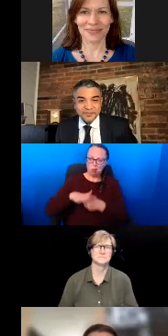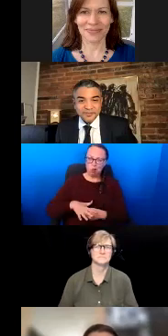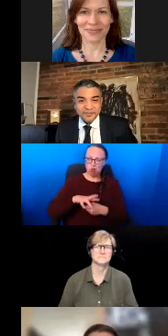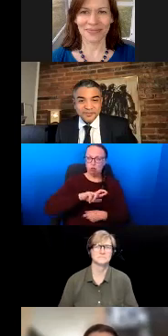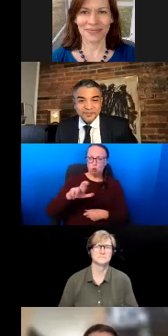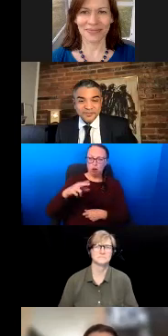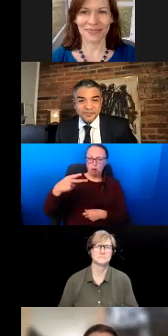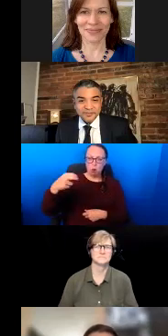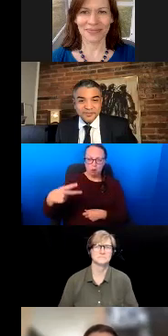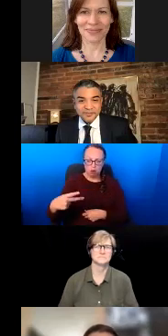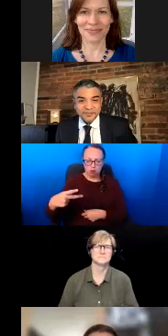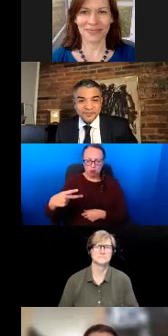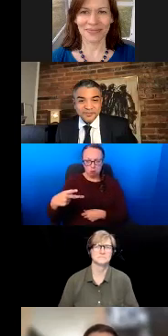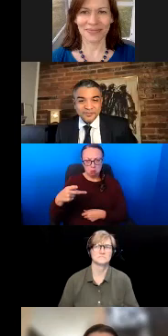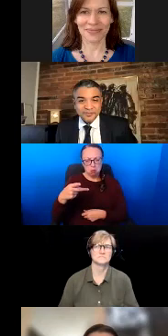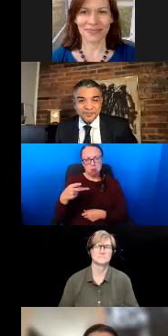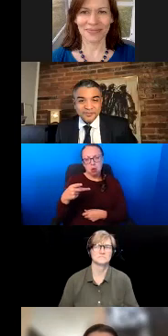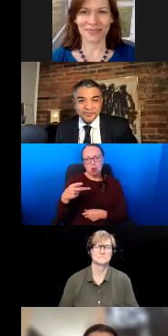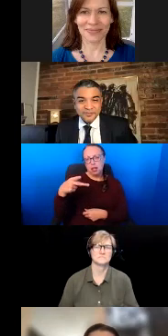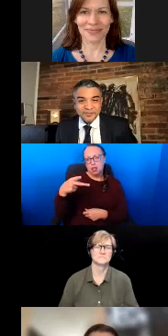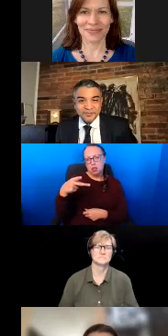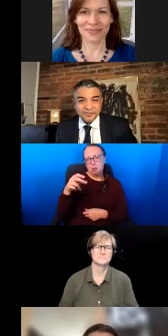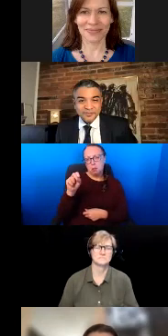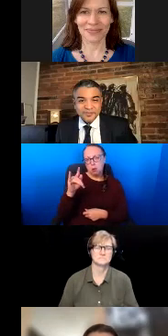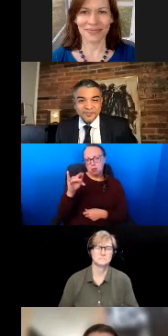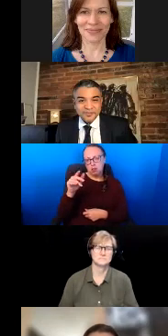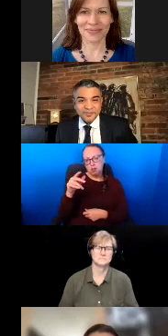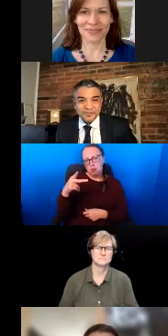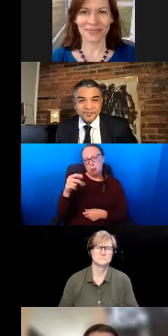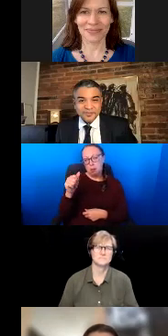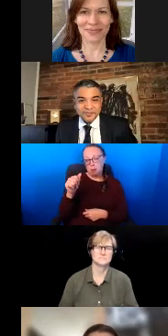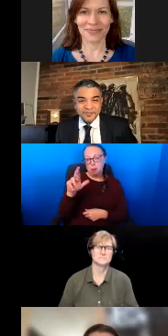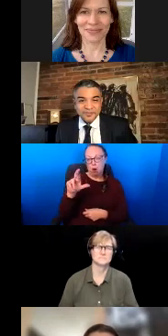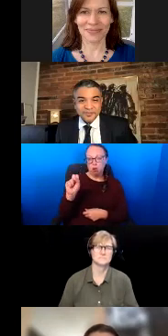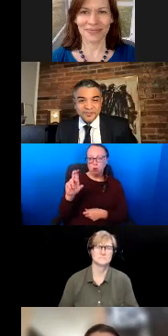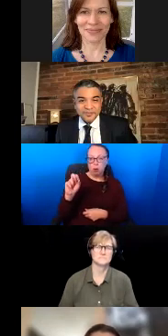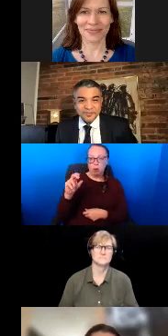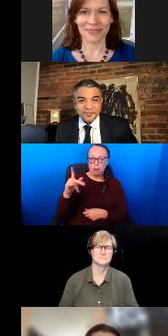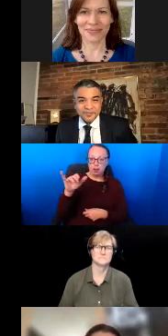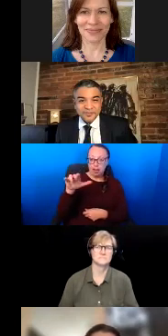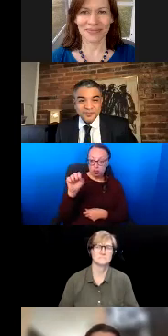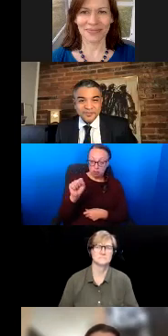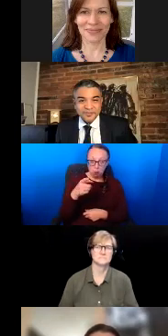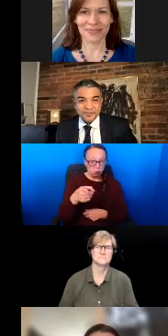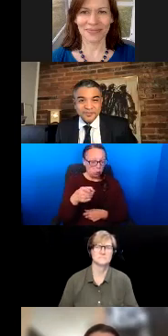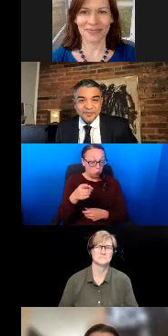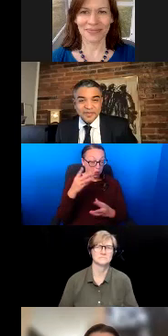POP, posterior pars opercularis, I apologize. Would you ever consider exciting that